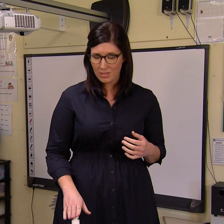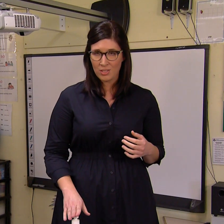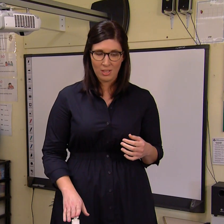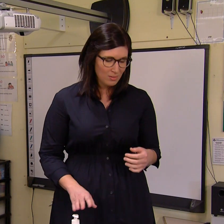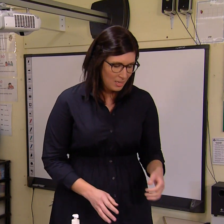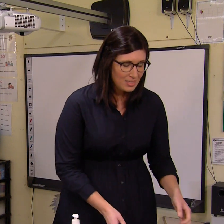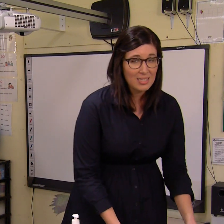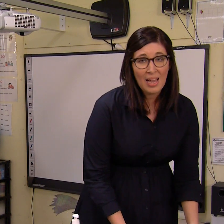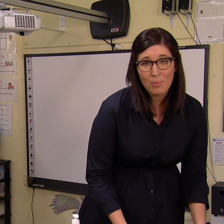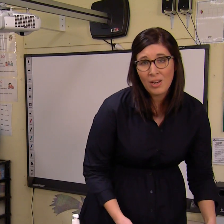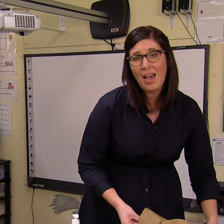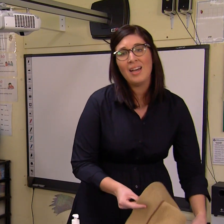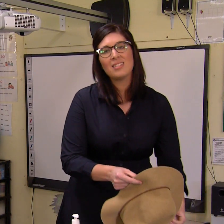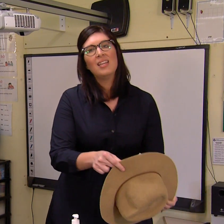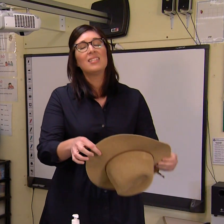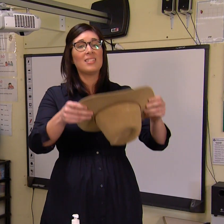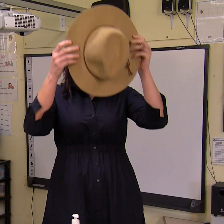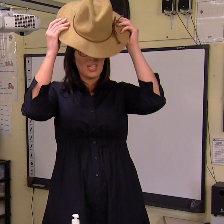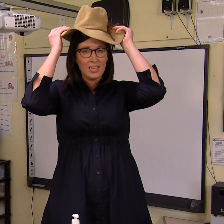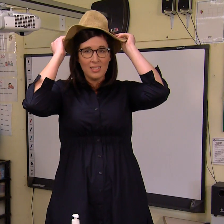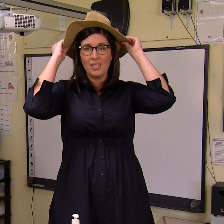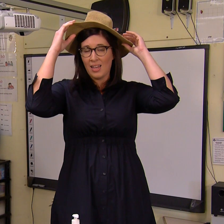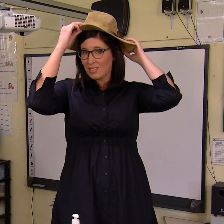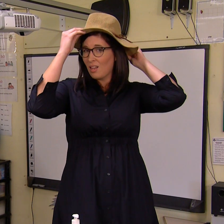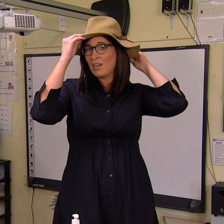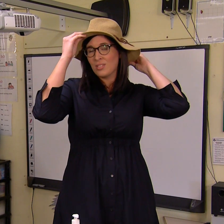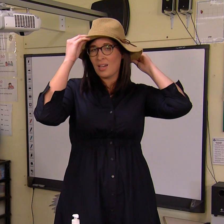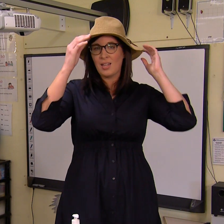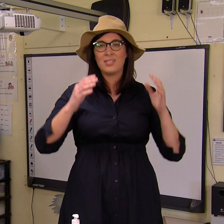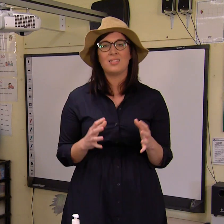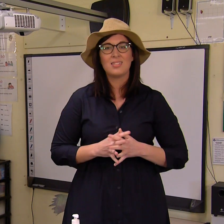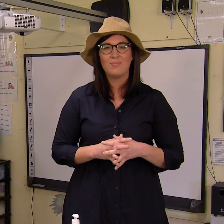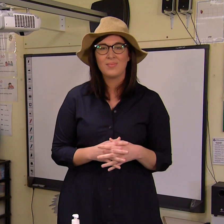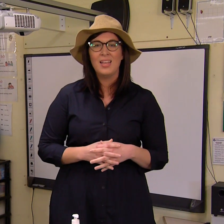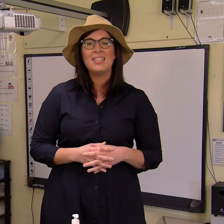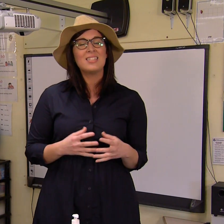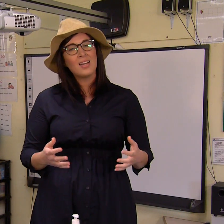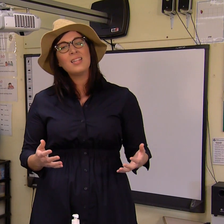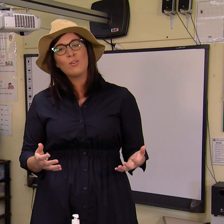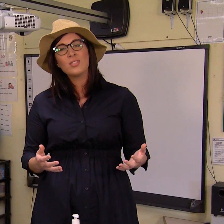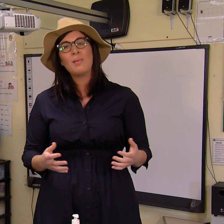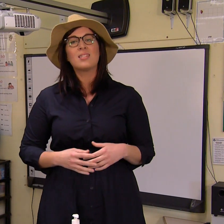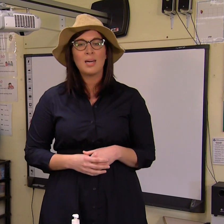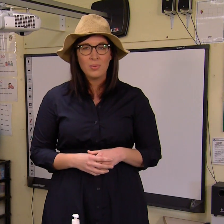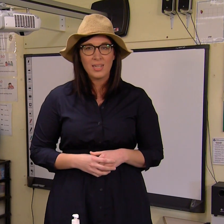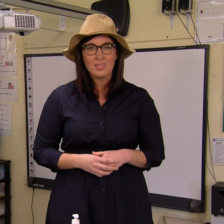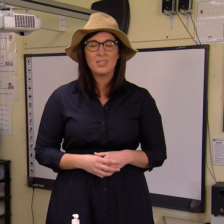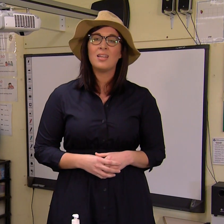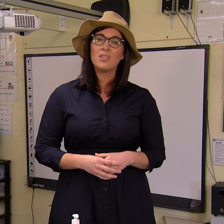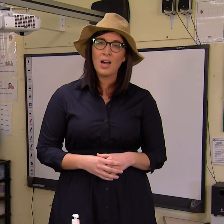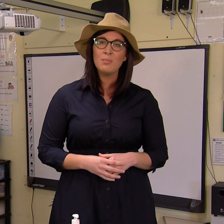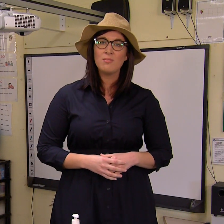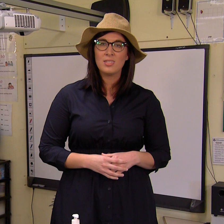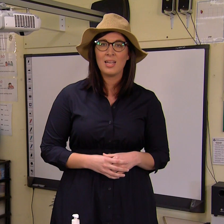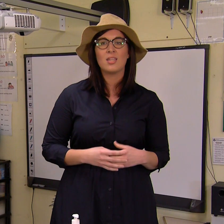slop on sunscreen, slap on a hat, seek shade and slide on sunglasses. The Sun can also make some places